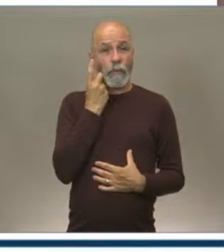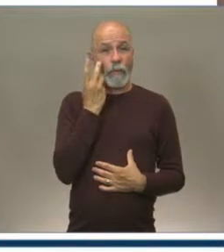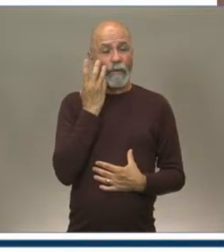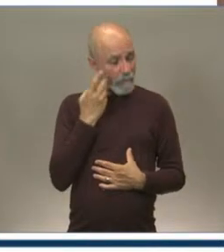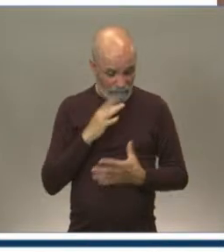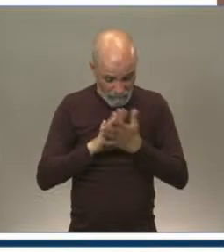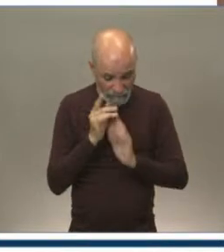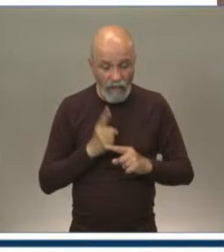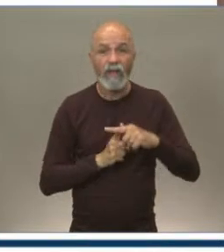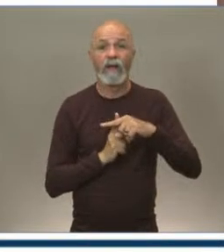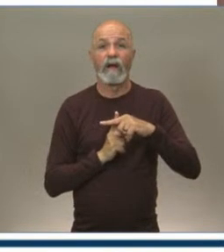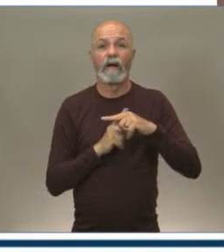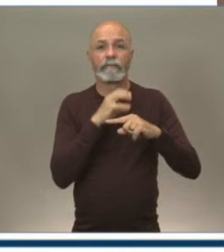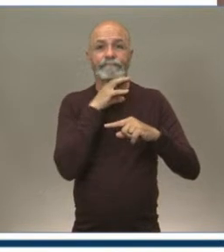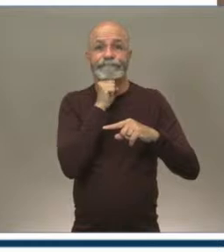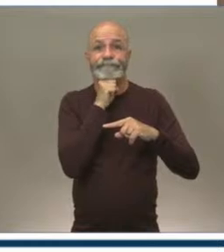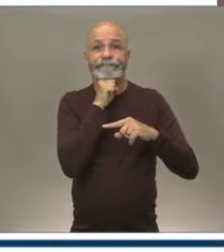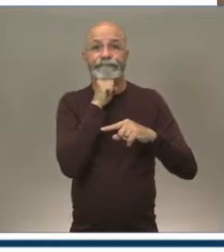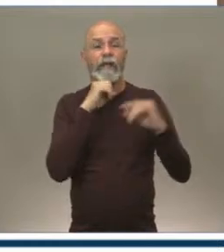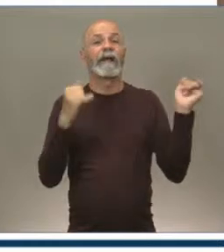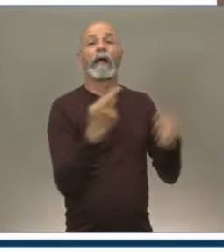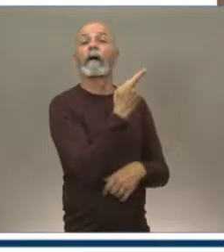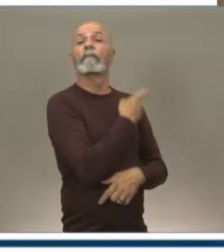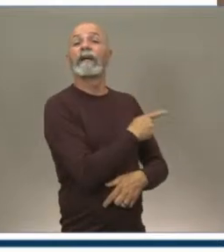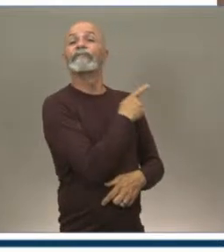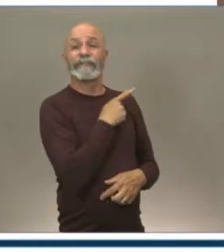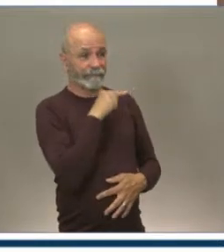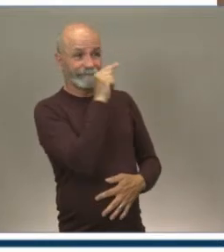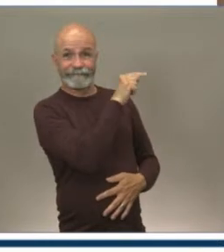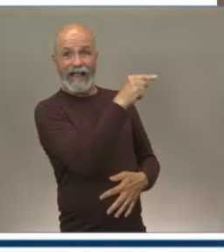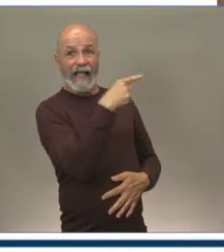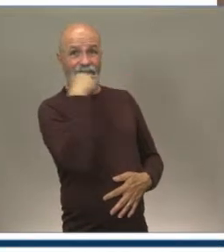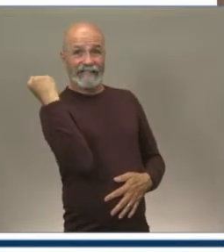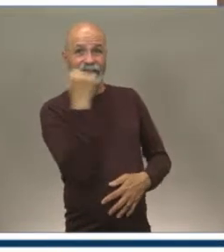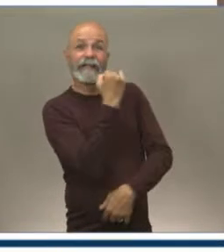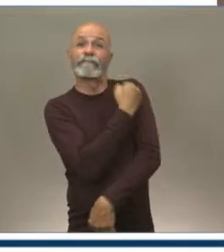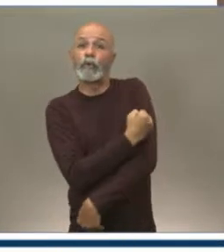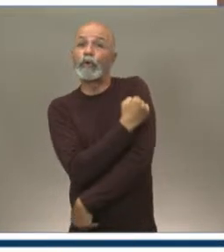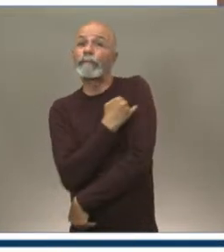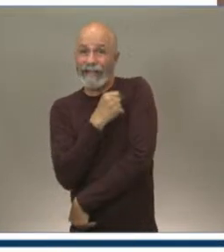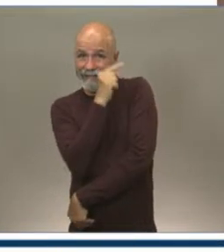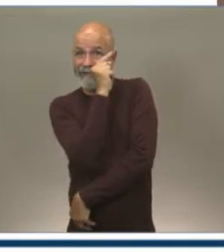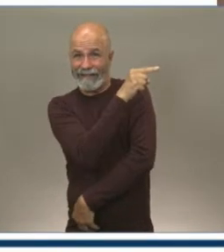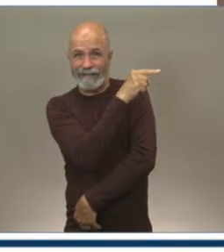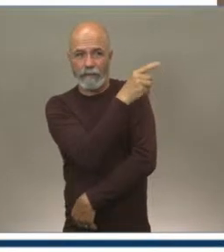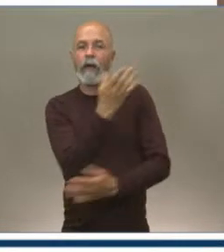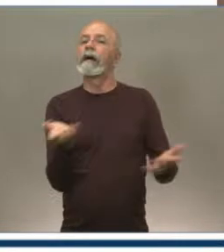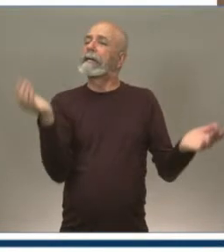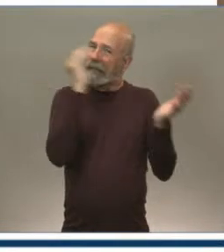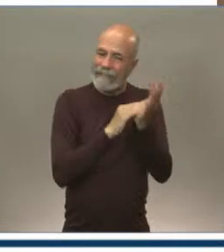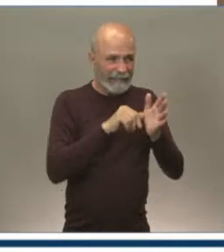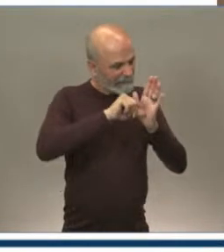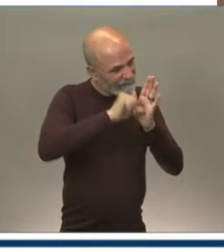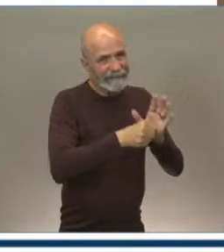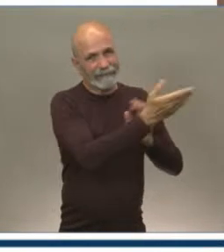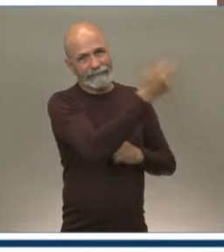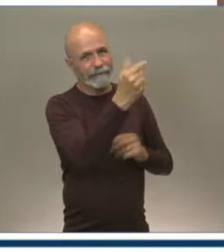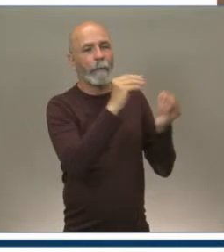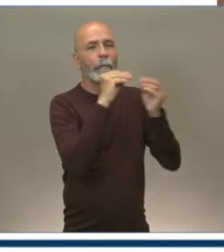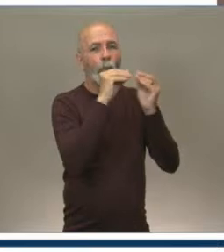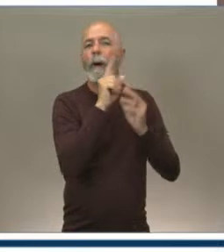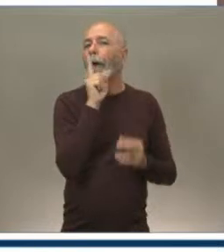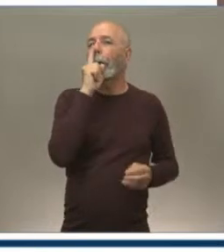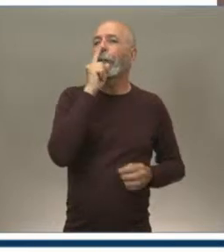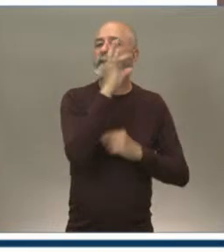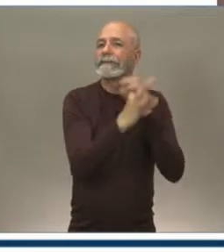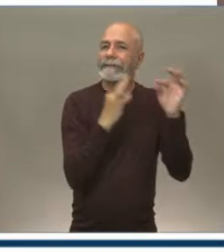the Halifax Infirmary and the Victoria General Site at the QE2 Health Sciences Centre just over the next couple of days. The next few weeks will